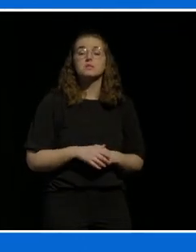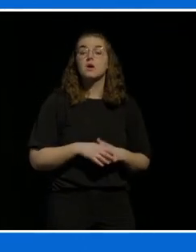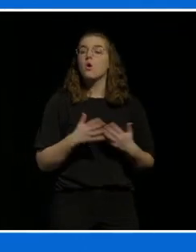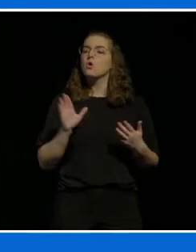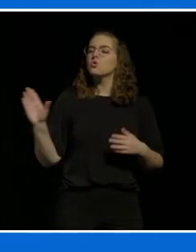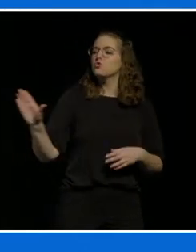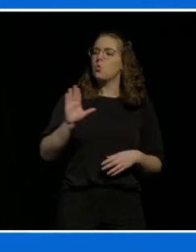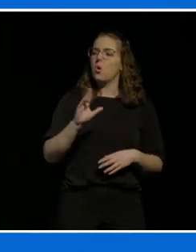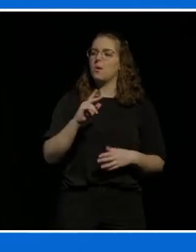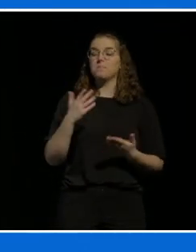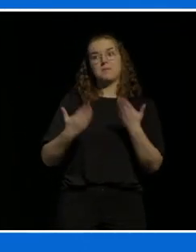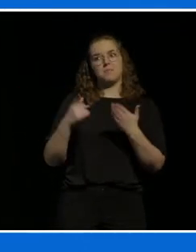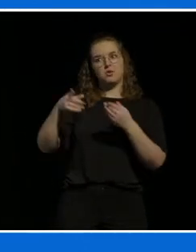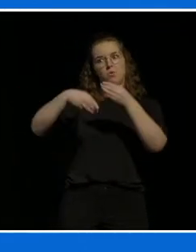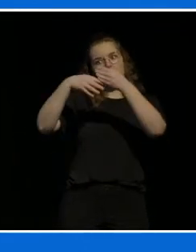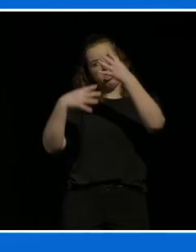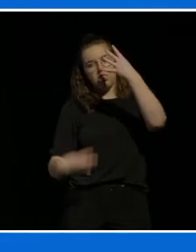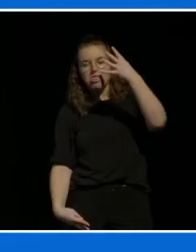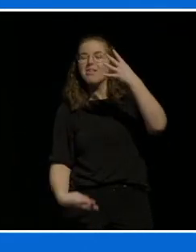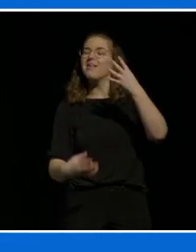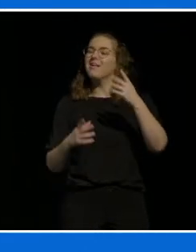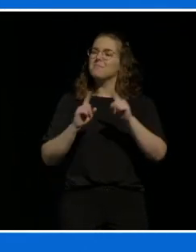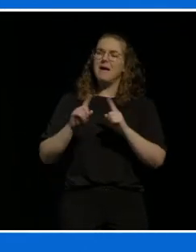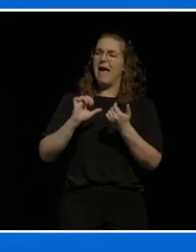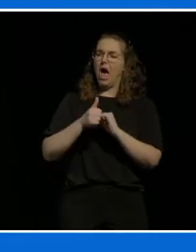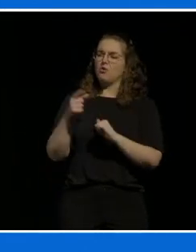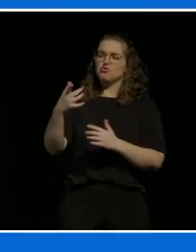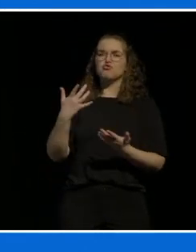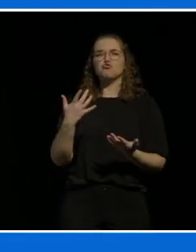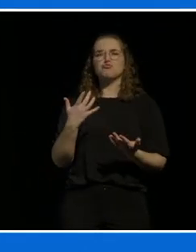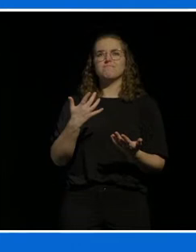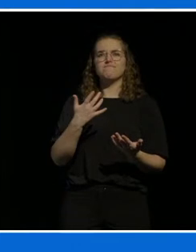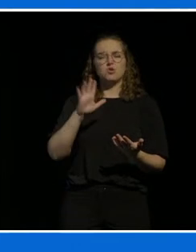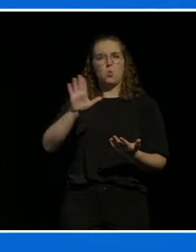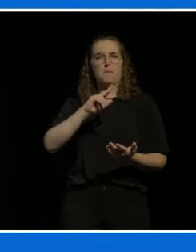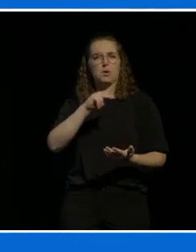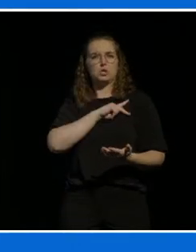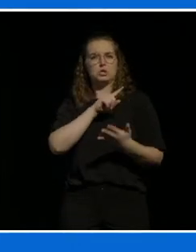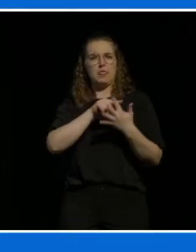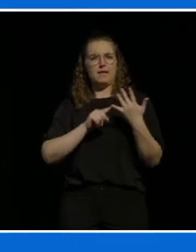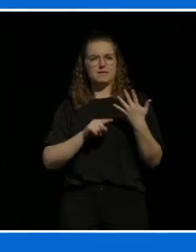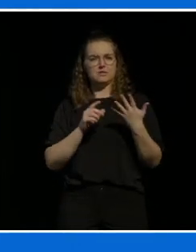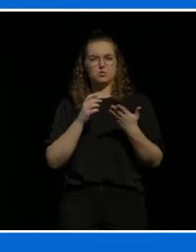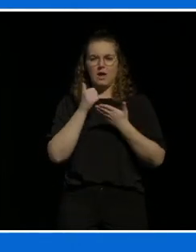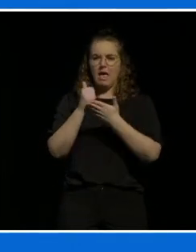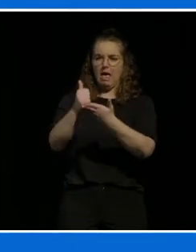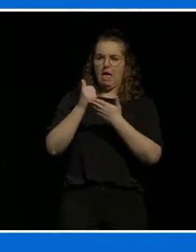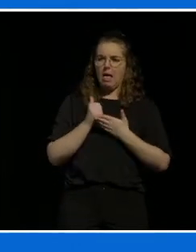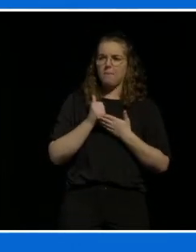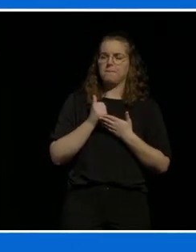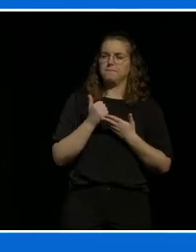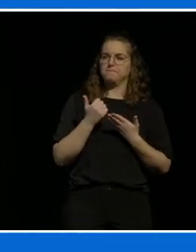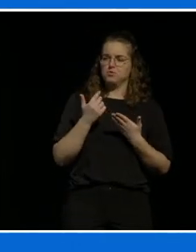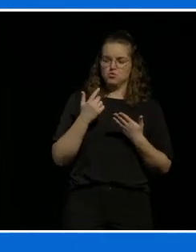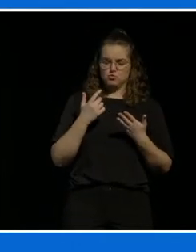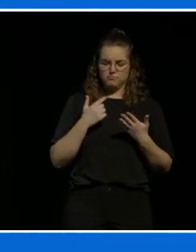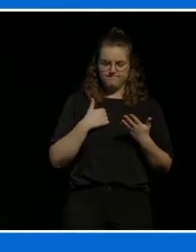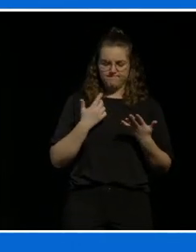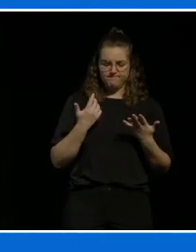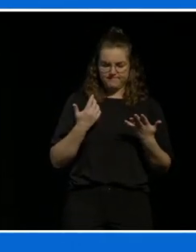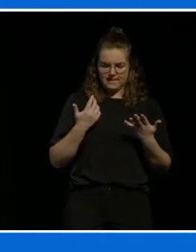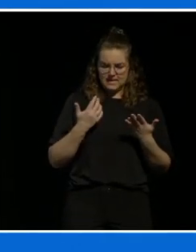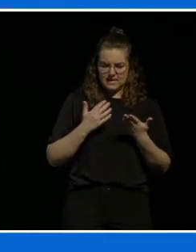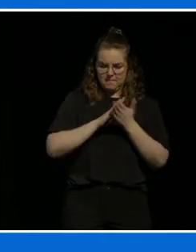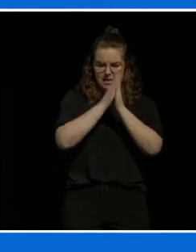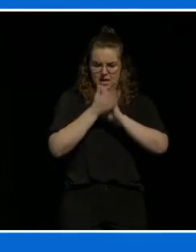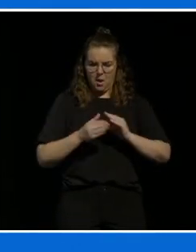you might have a list of things that can kind of help you get toward that digital well-being. But where would you suggest that someone, maybe, you